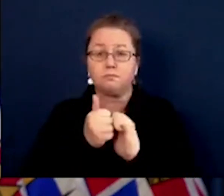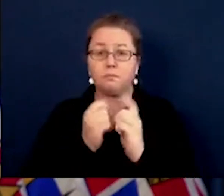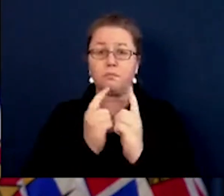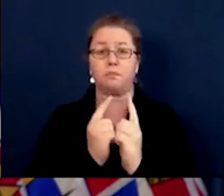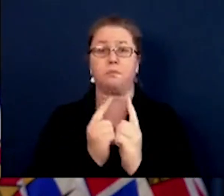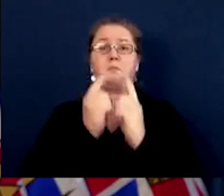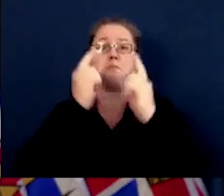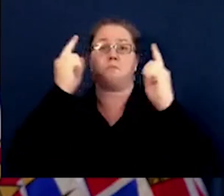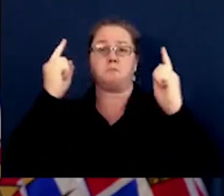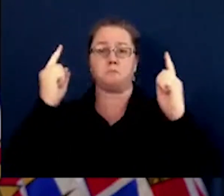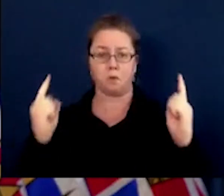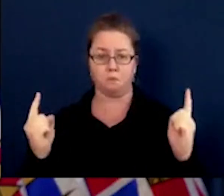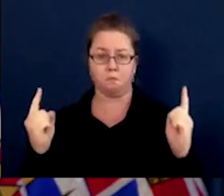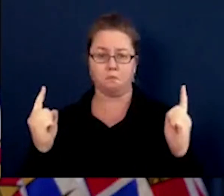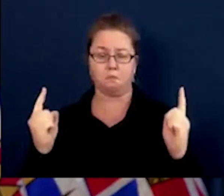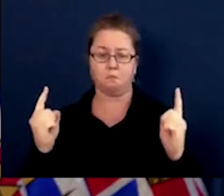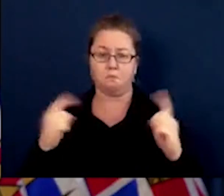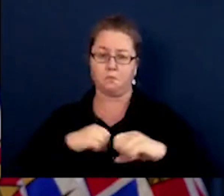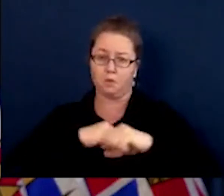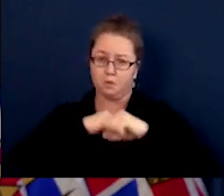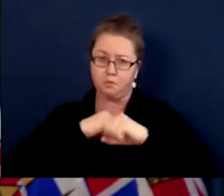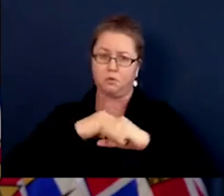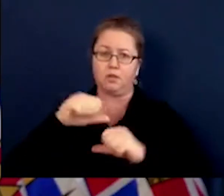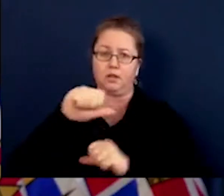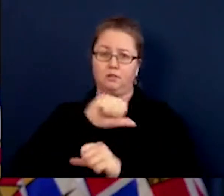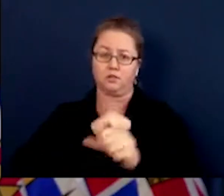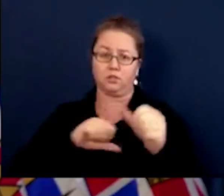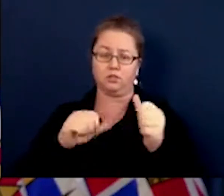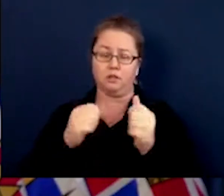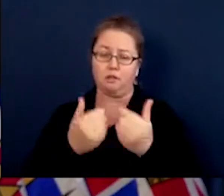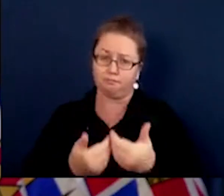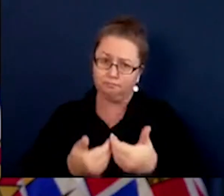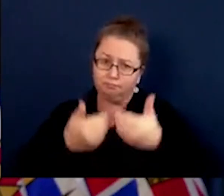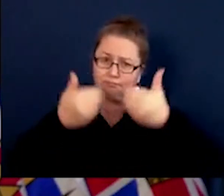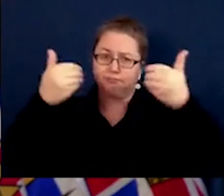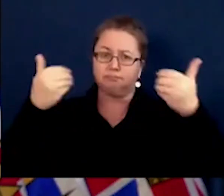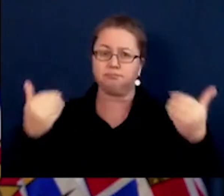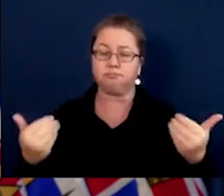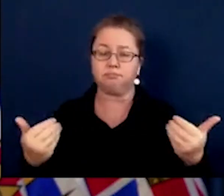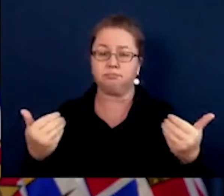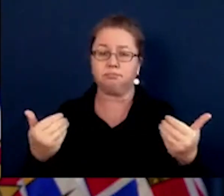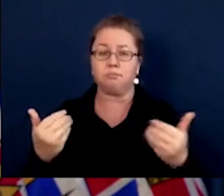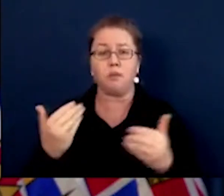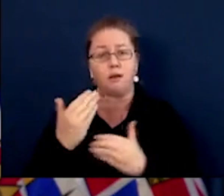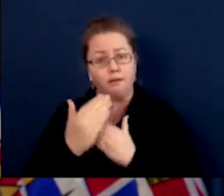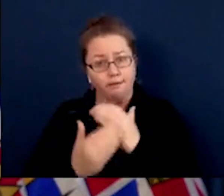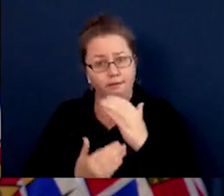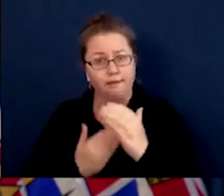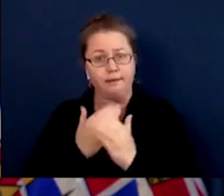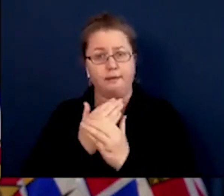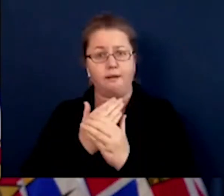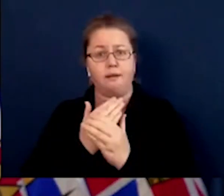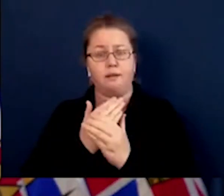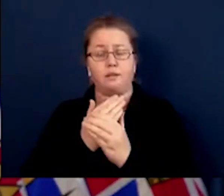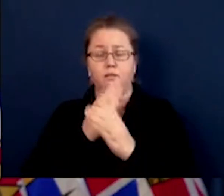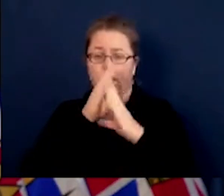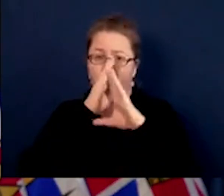and we need to do that every day. And please, we need to do this as well by being kind to each